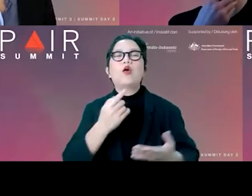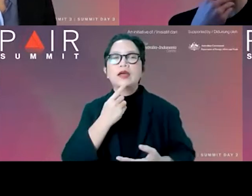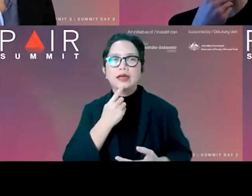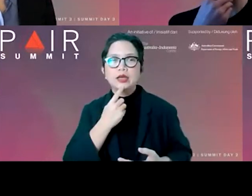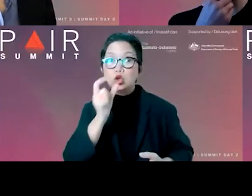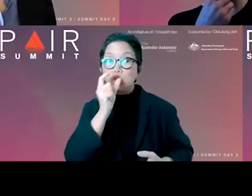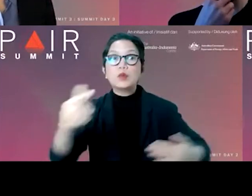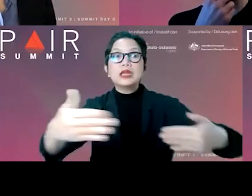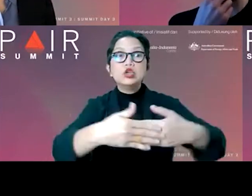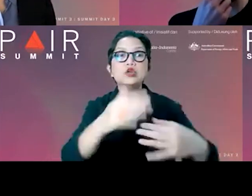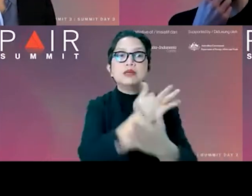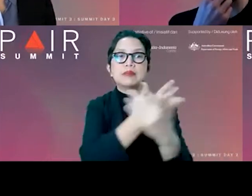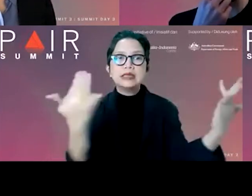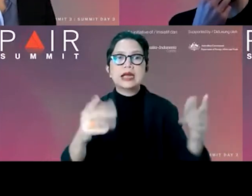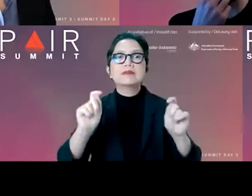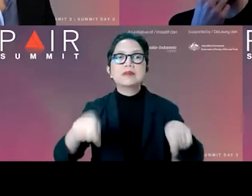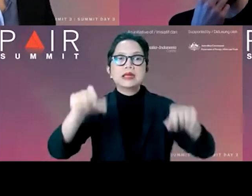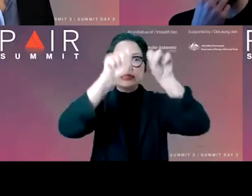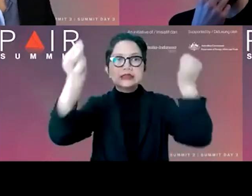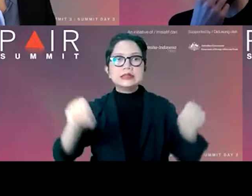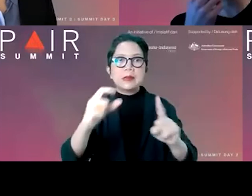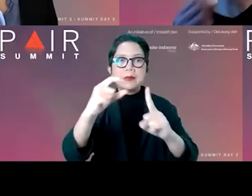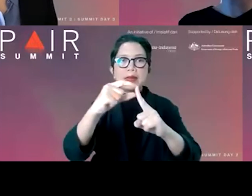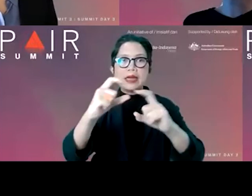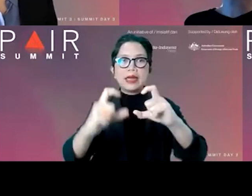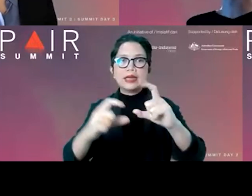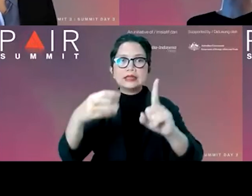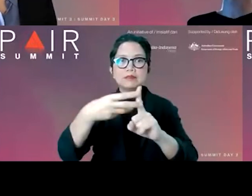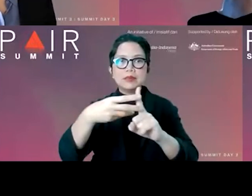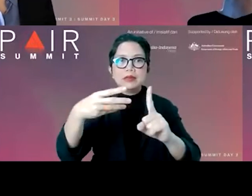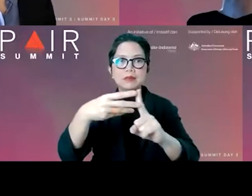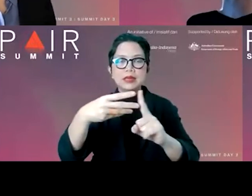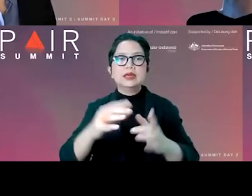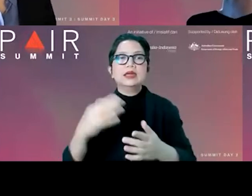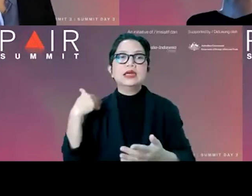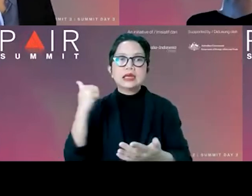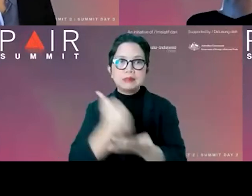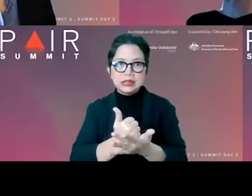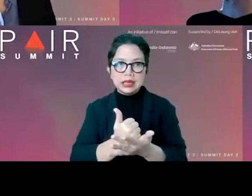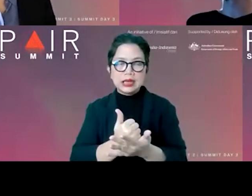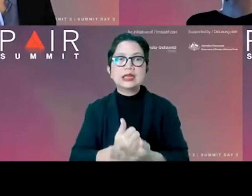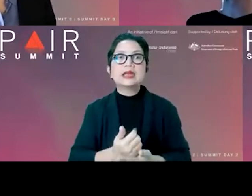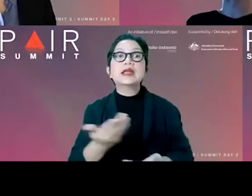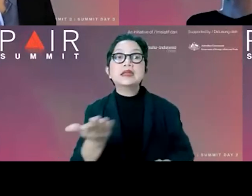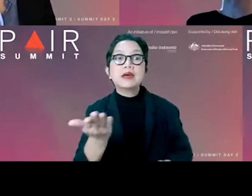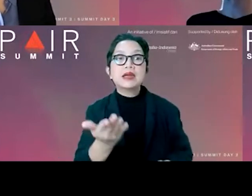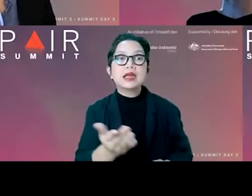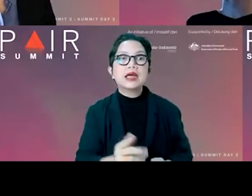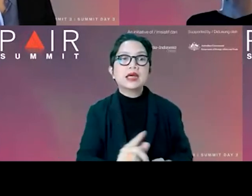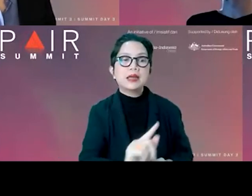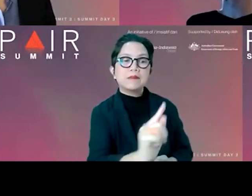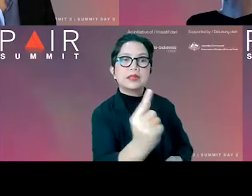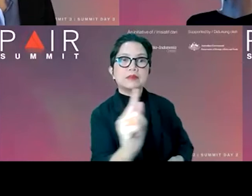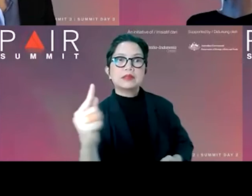not actually a national policy. It's a policy in which each region needs to meet certain criteria and